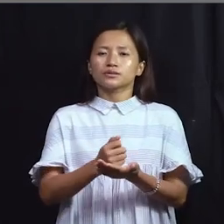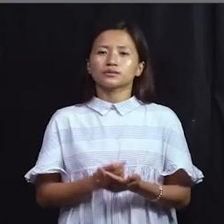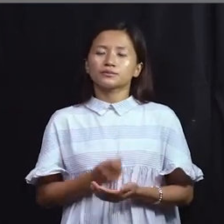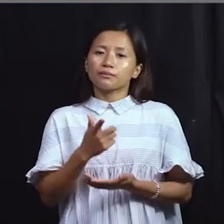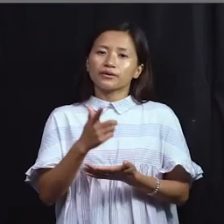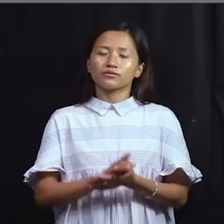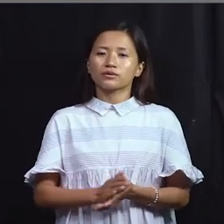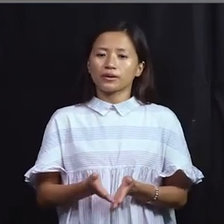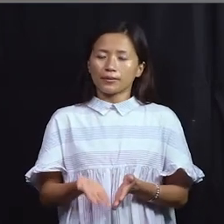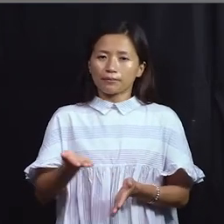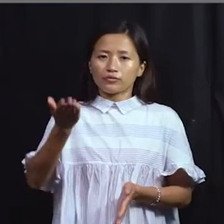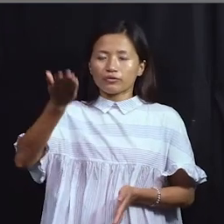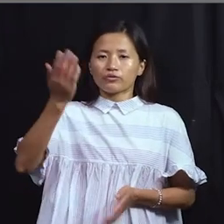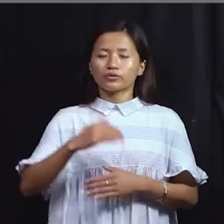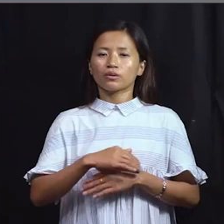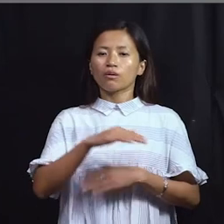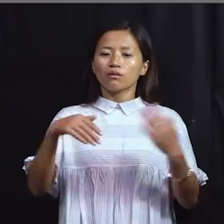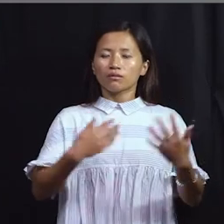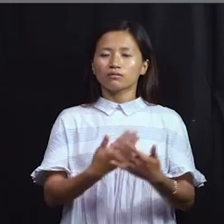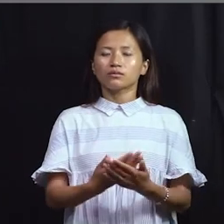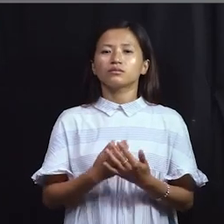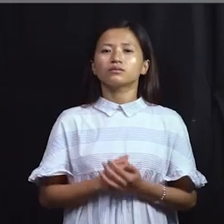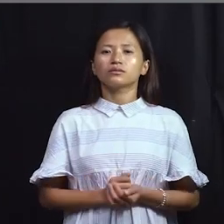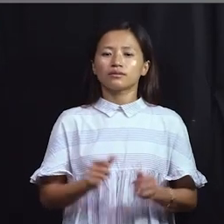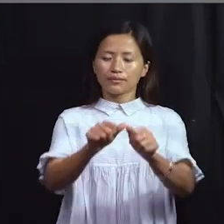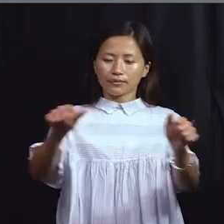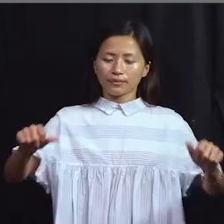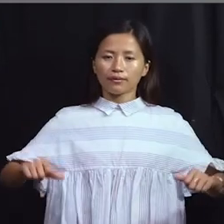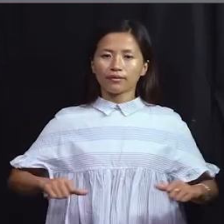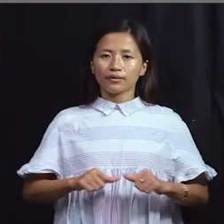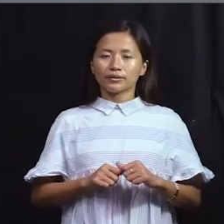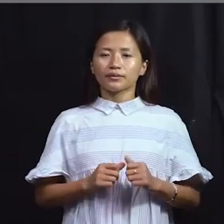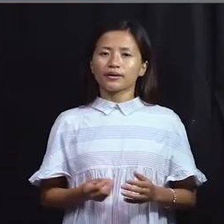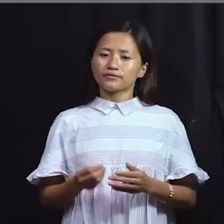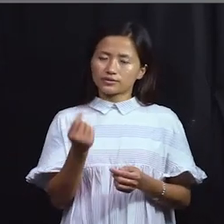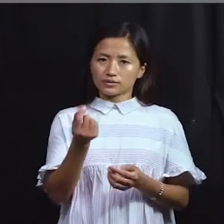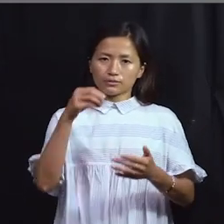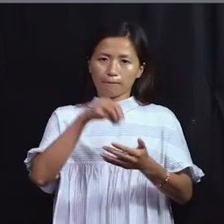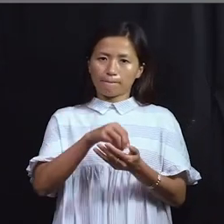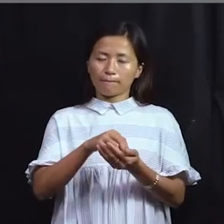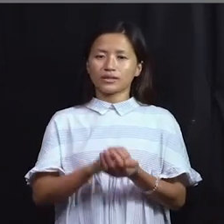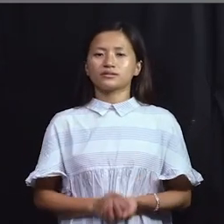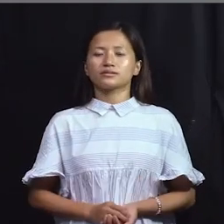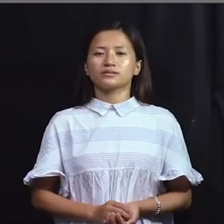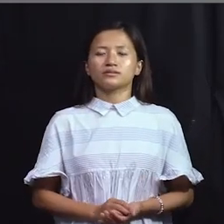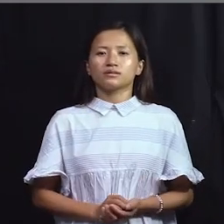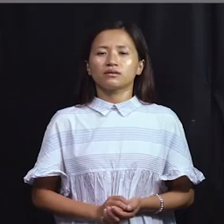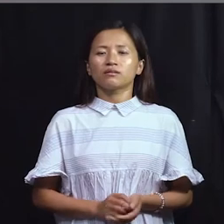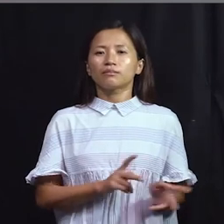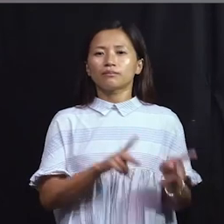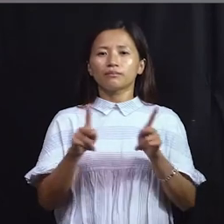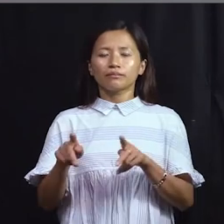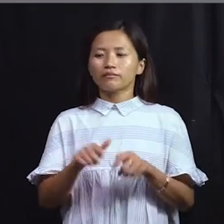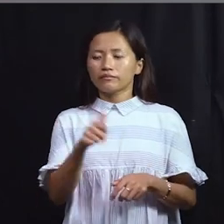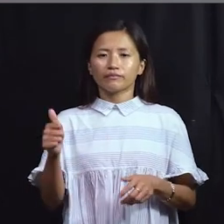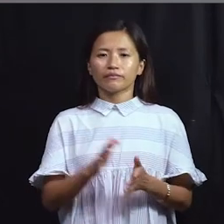for improving all these areas where I have just mentioned? So they always make a plan. After making a